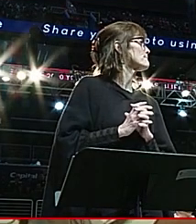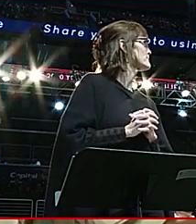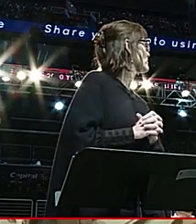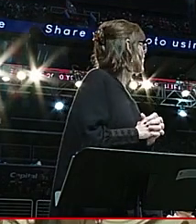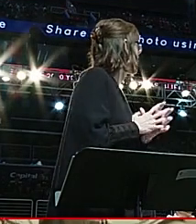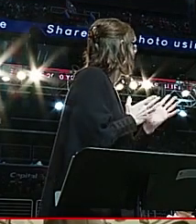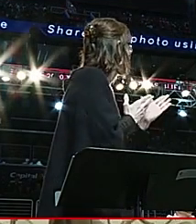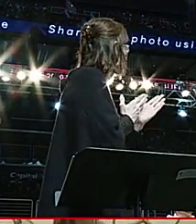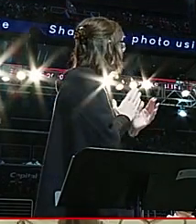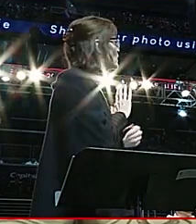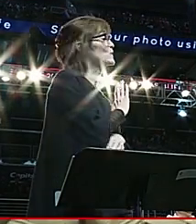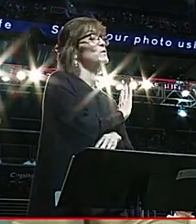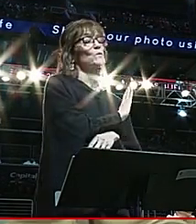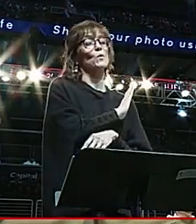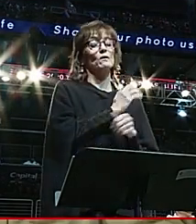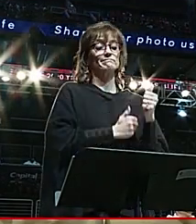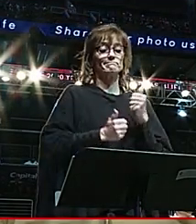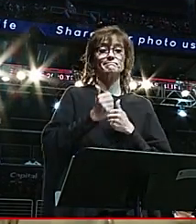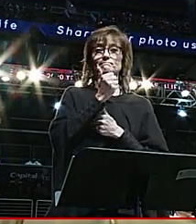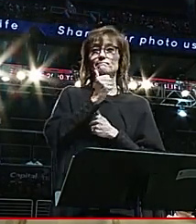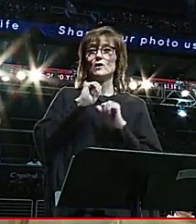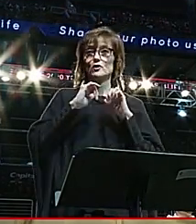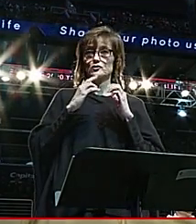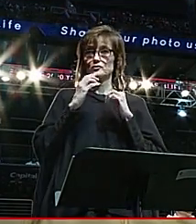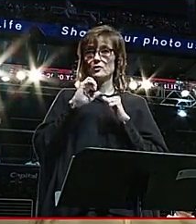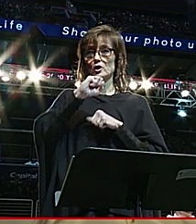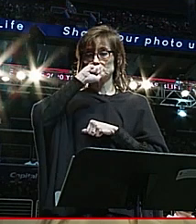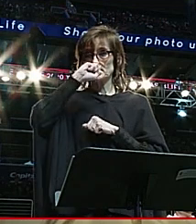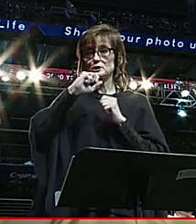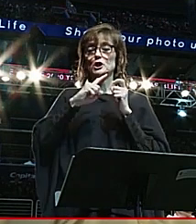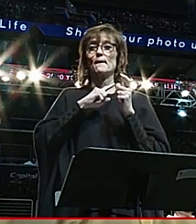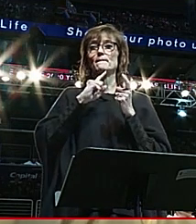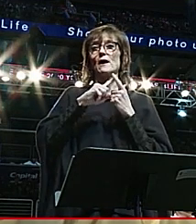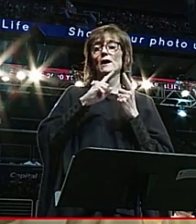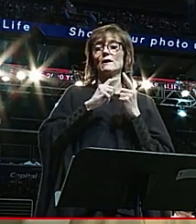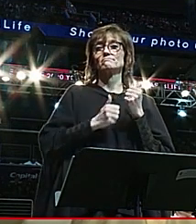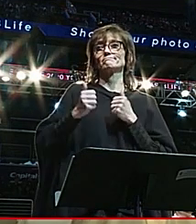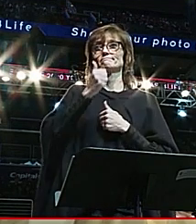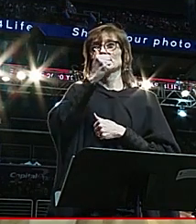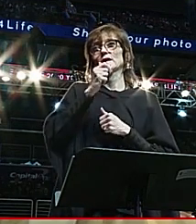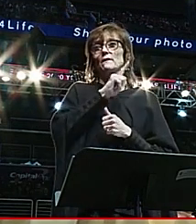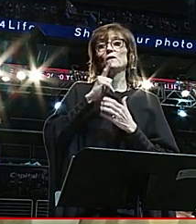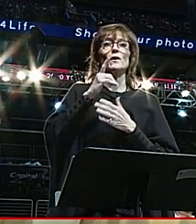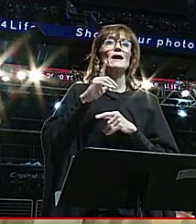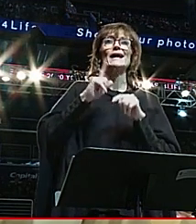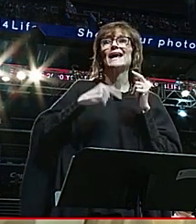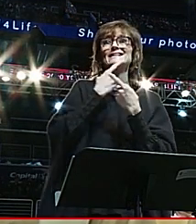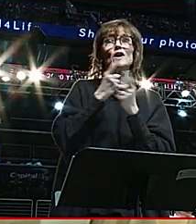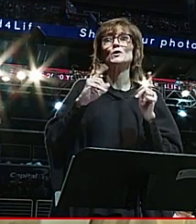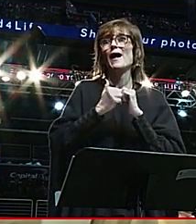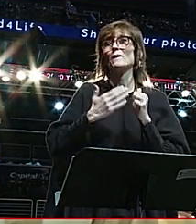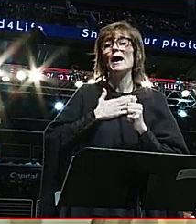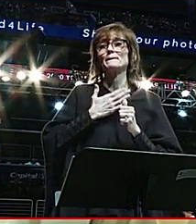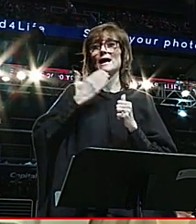Your Eminence, Your Excellencies, brothers and sisters in the Lord, I can't tell you how happy I am to be